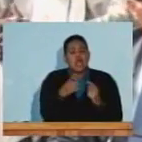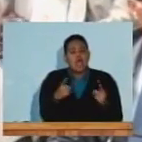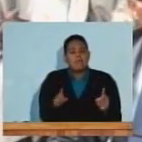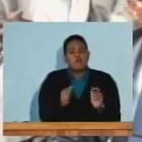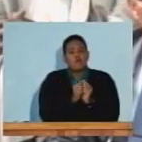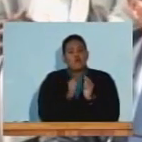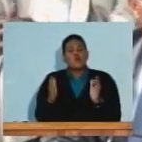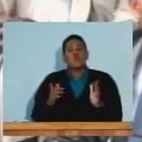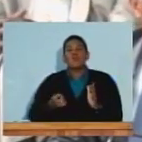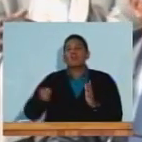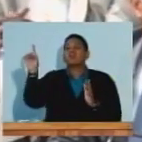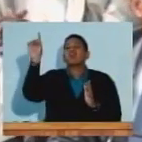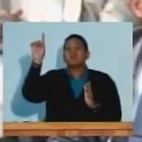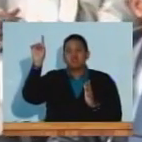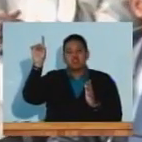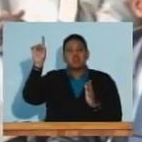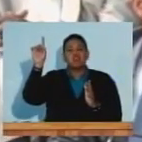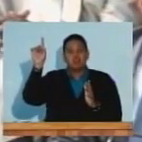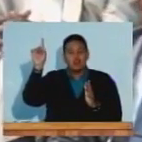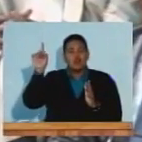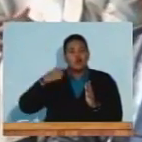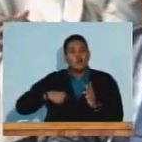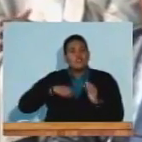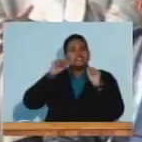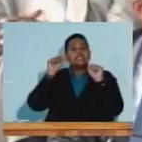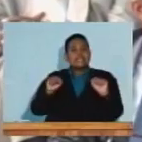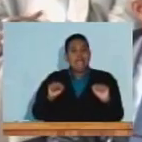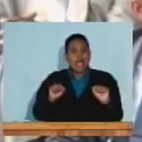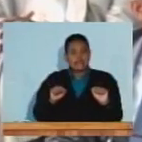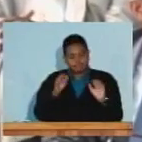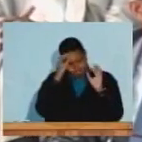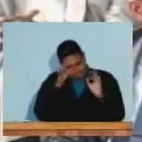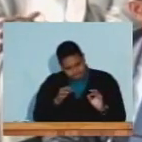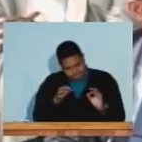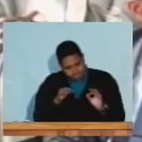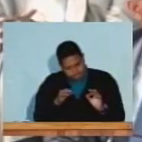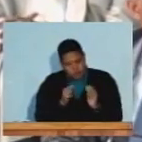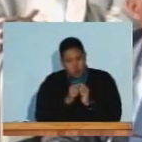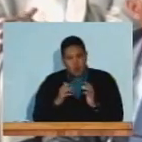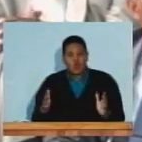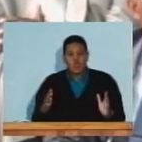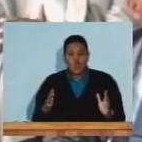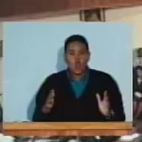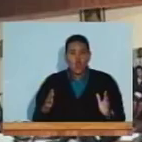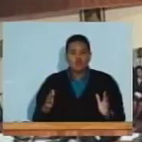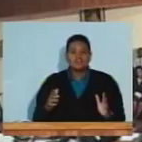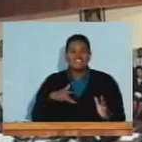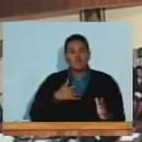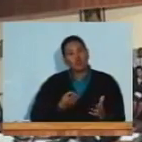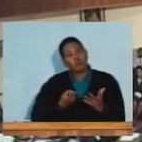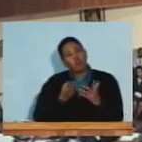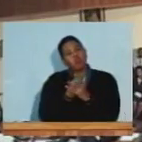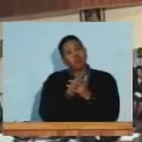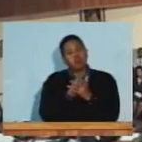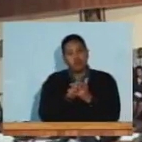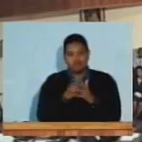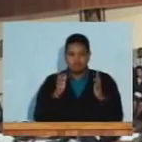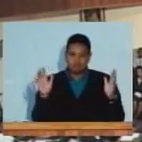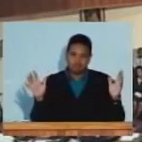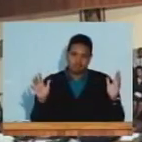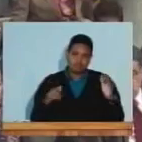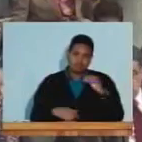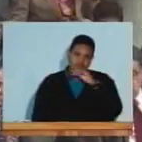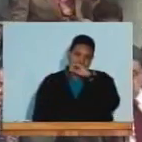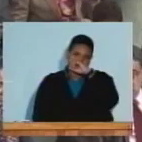without being offensive. We can be incisive without being insulting. Mr. Holness